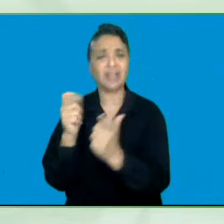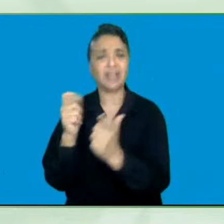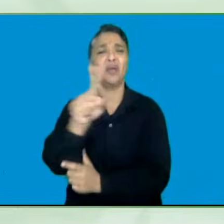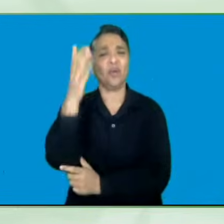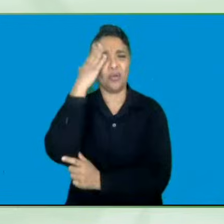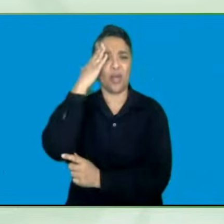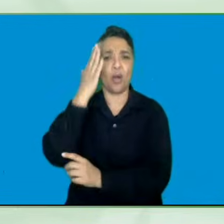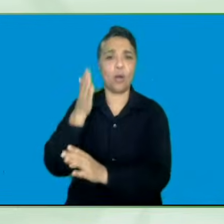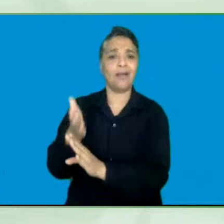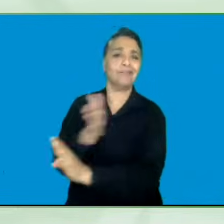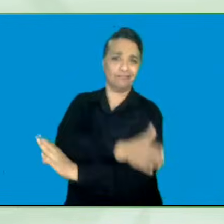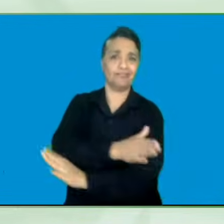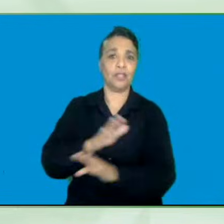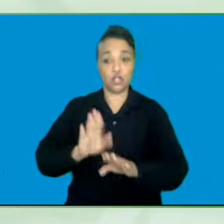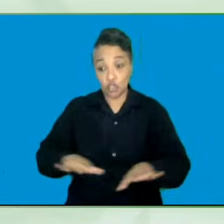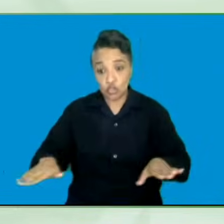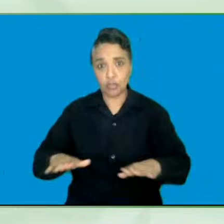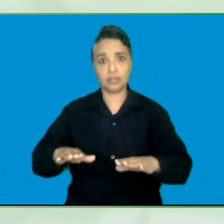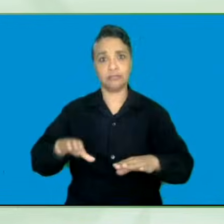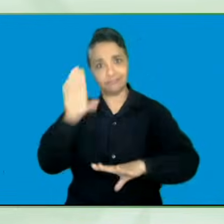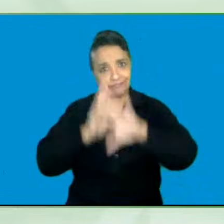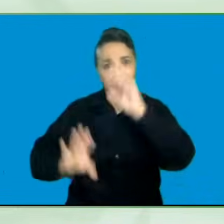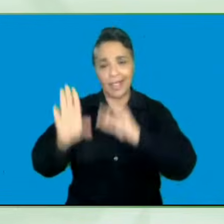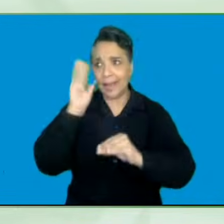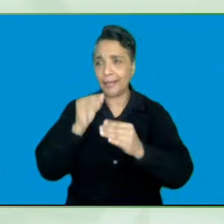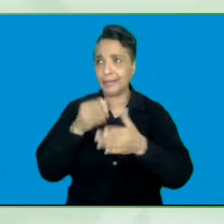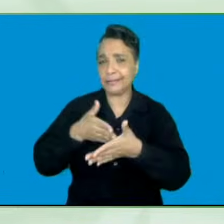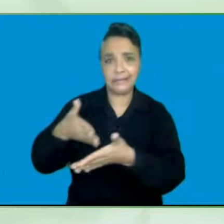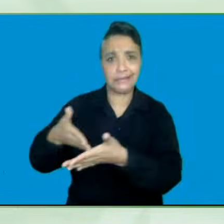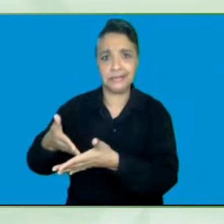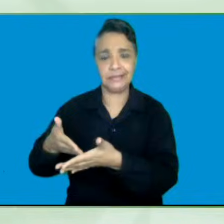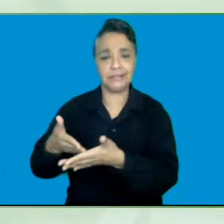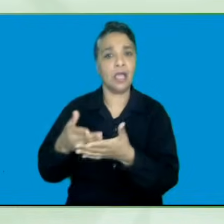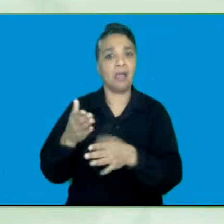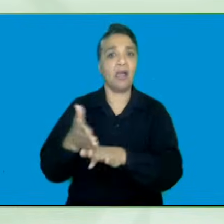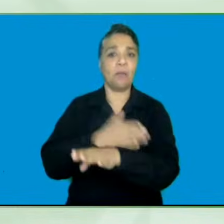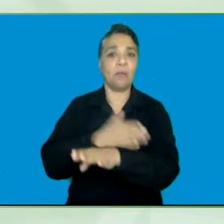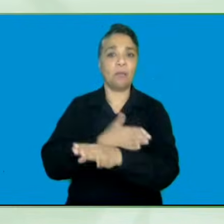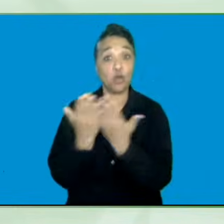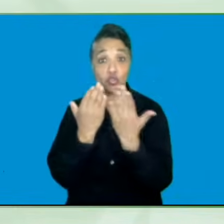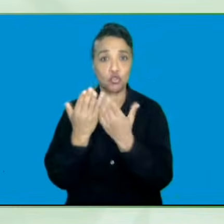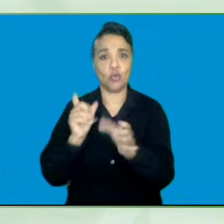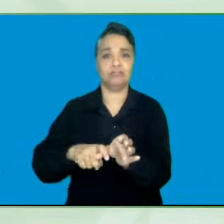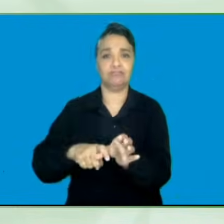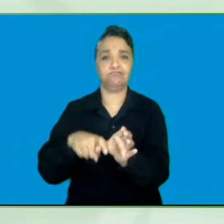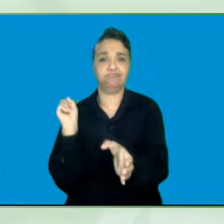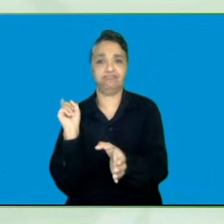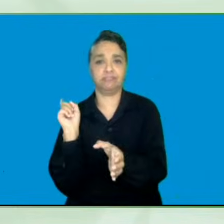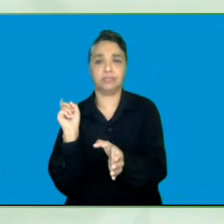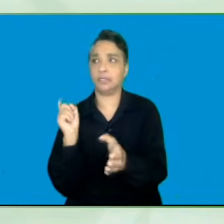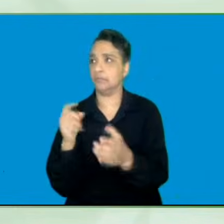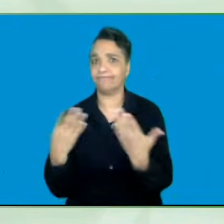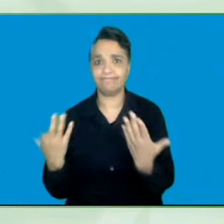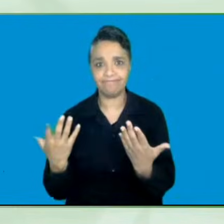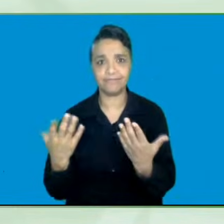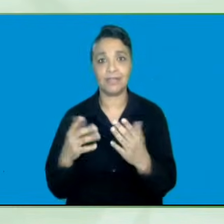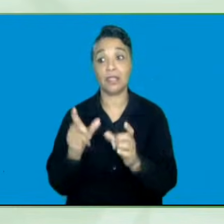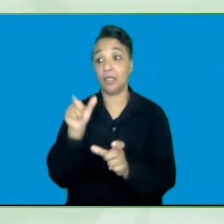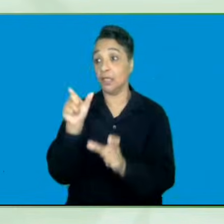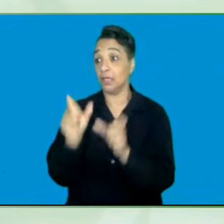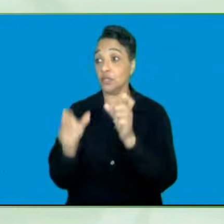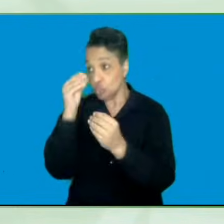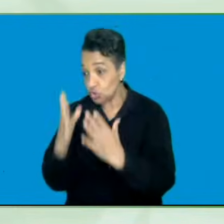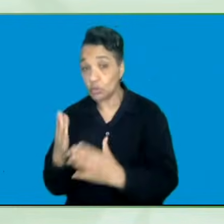with learning disabilities are twice as likely to leave school before completion compared to students without